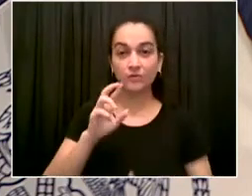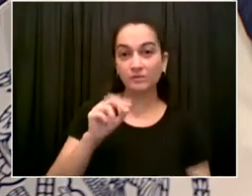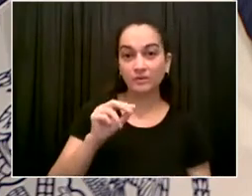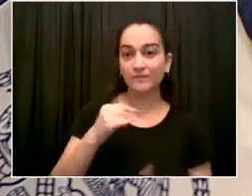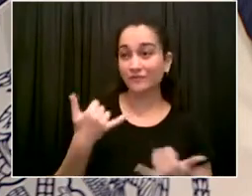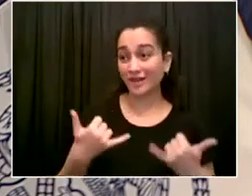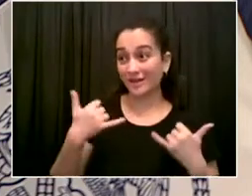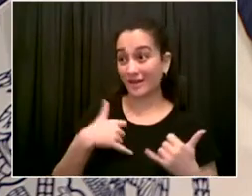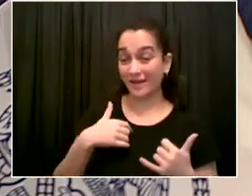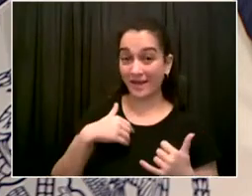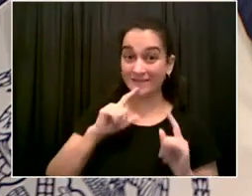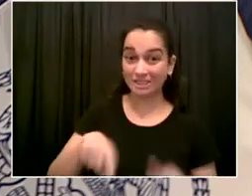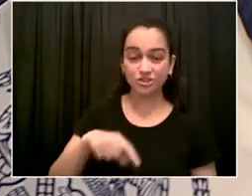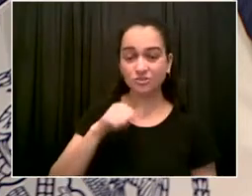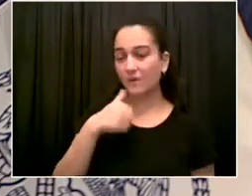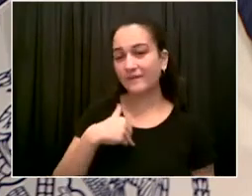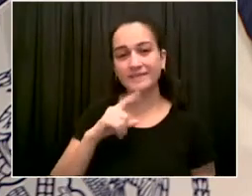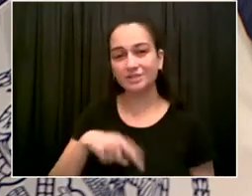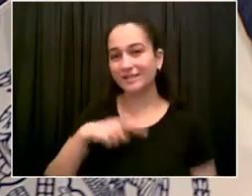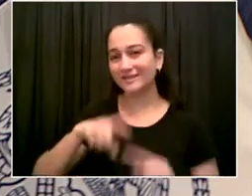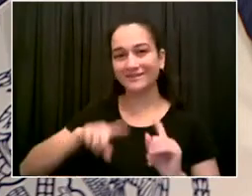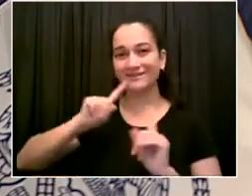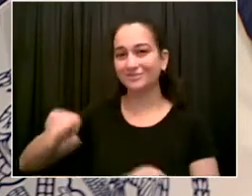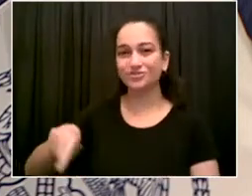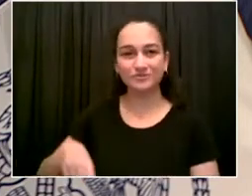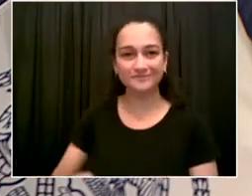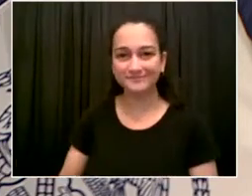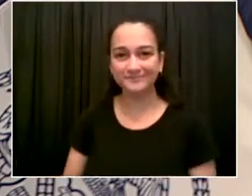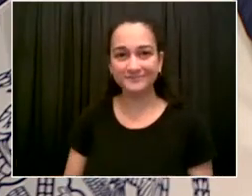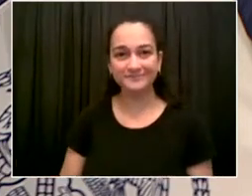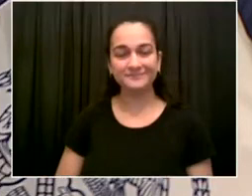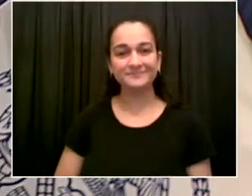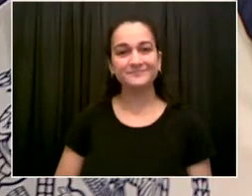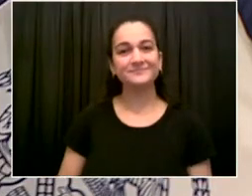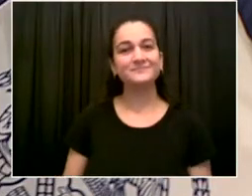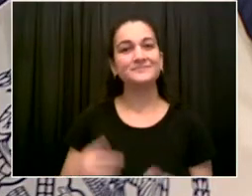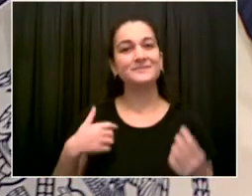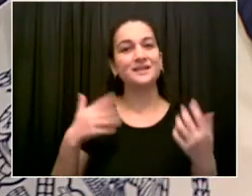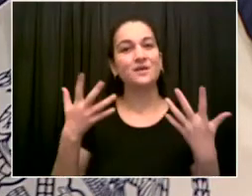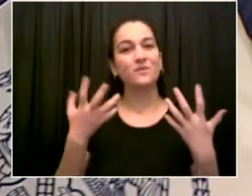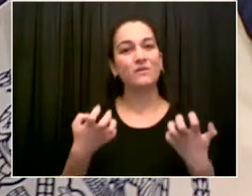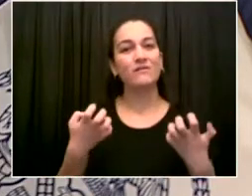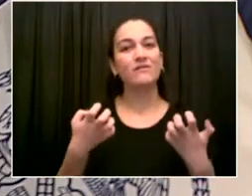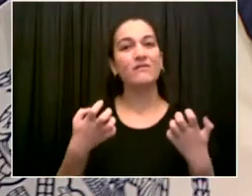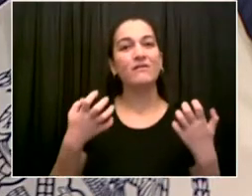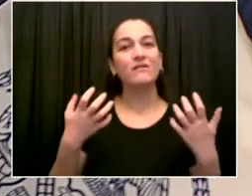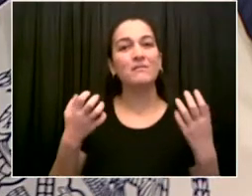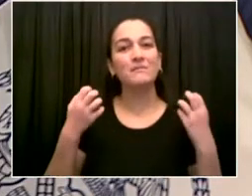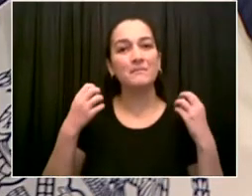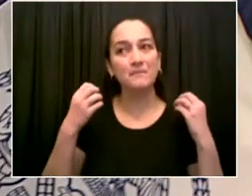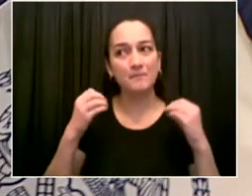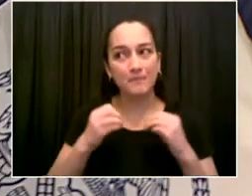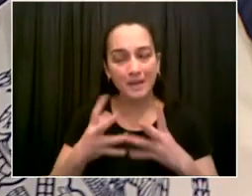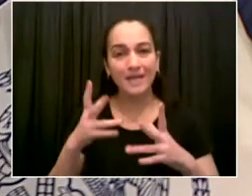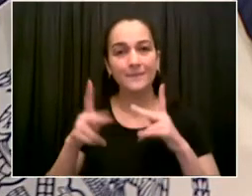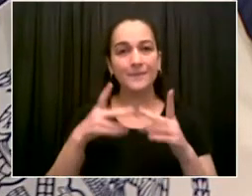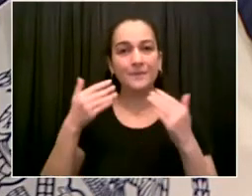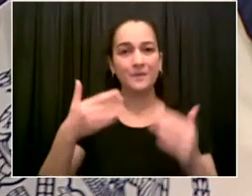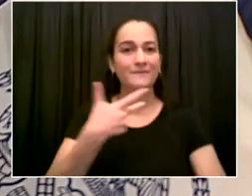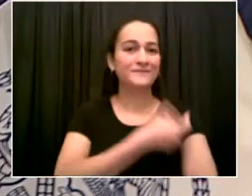vaccinated. Figuring the best way to get there is what we're working on right now. And obviously, we'll have a lot more to say on that